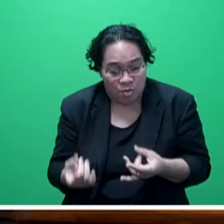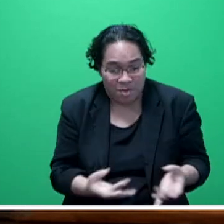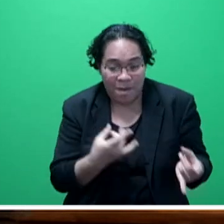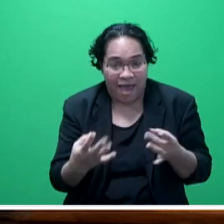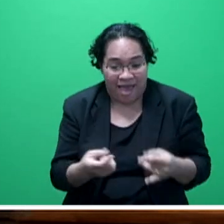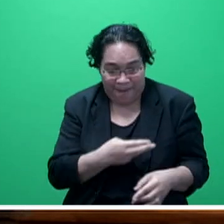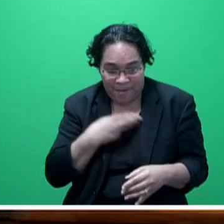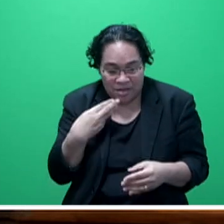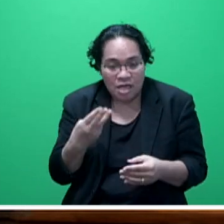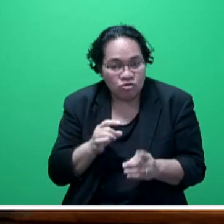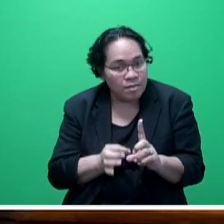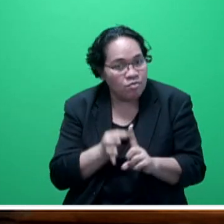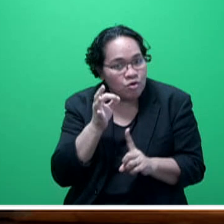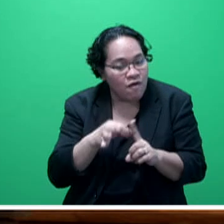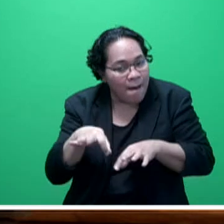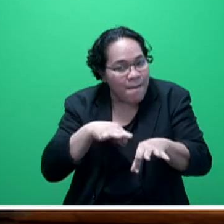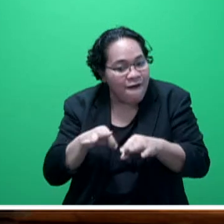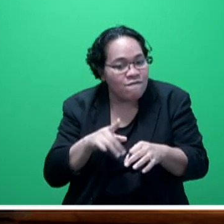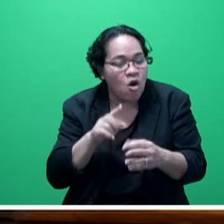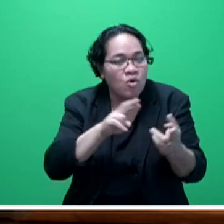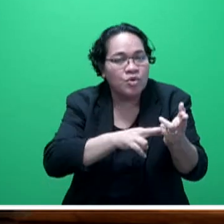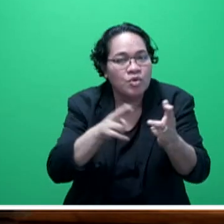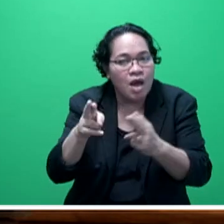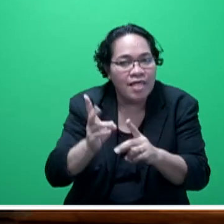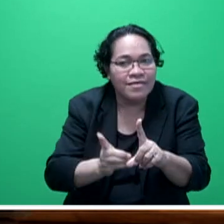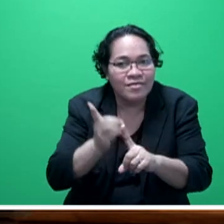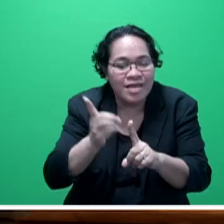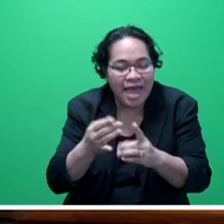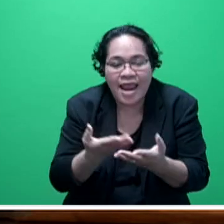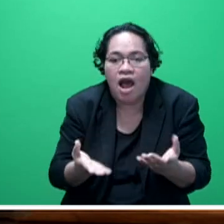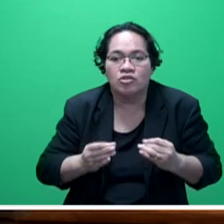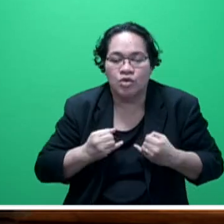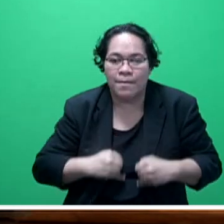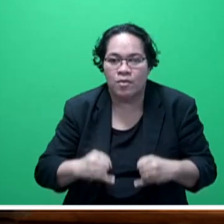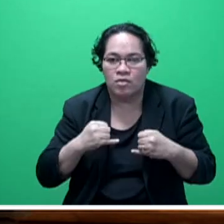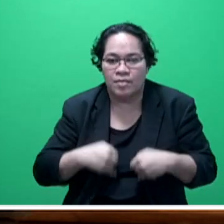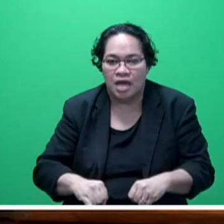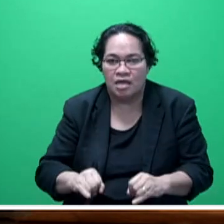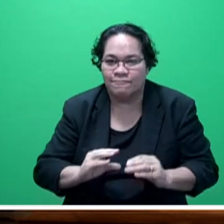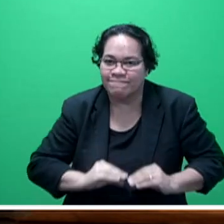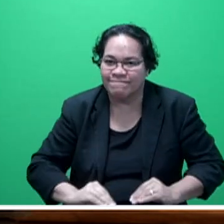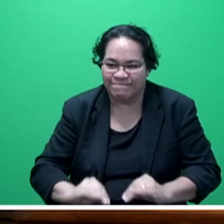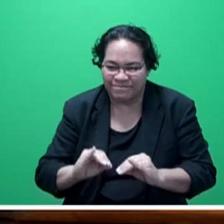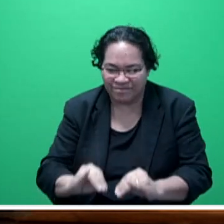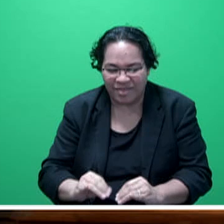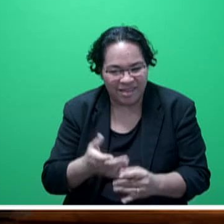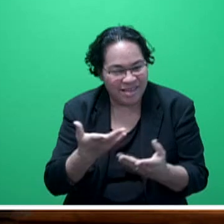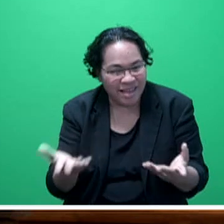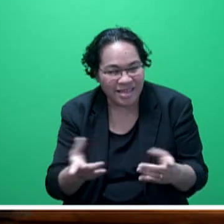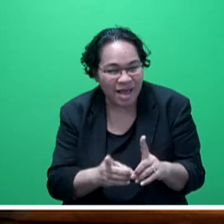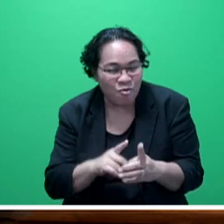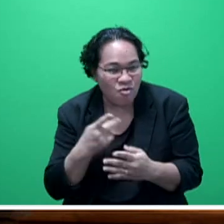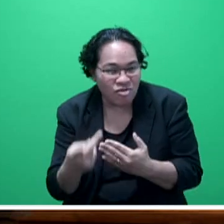its planning for rural development and implementation of programs. Mr. Speaker, sir, in fact,